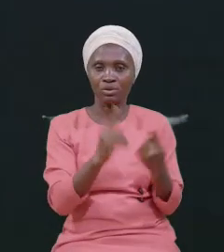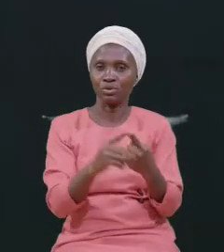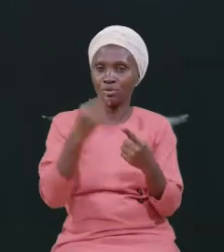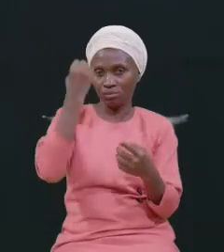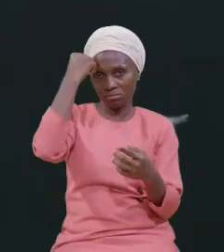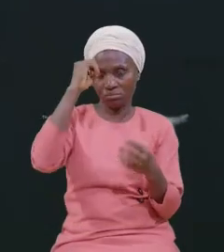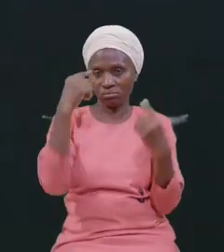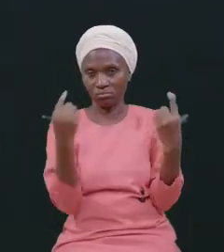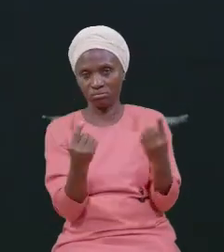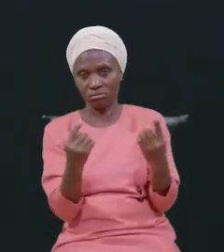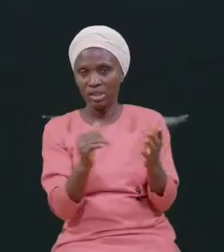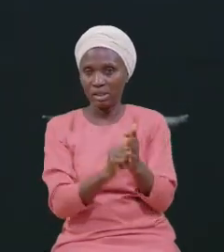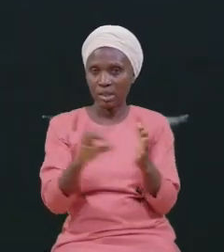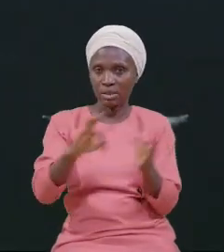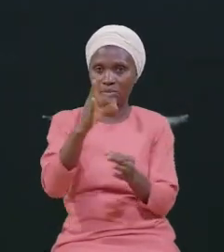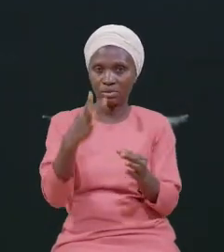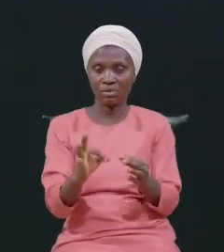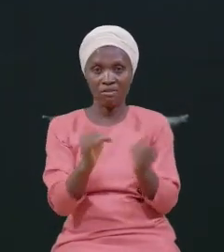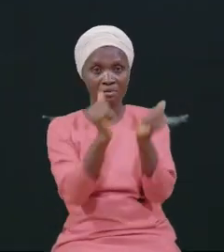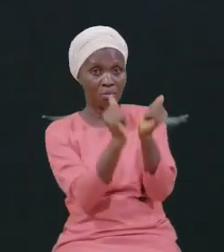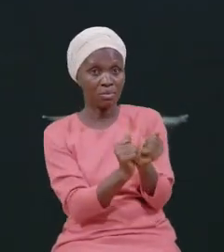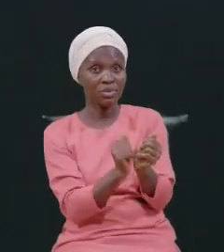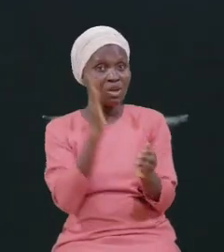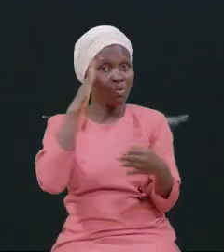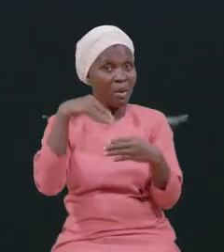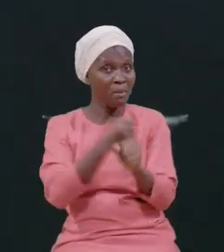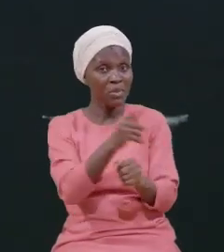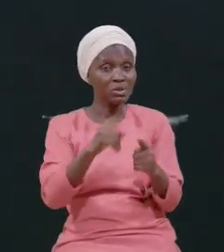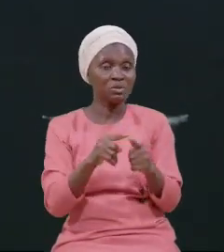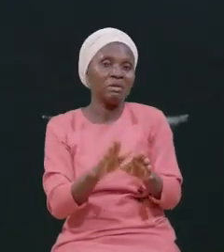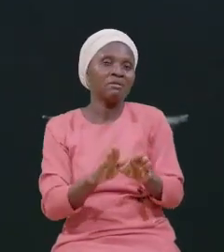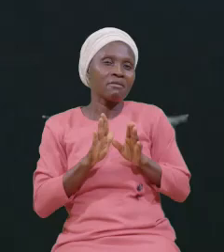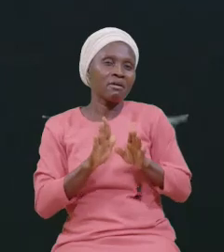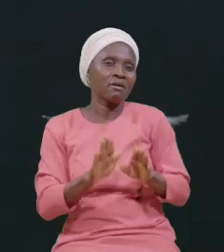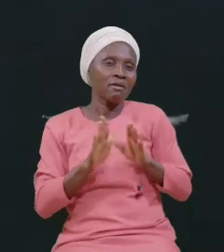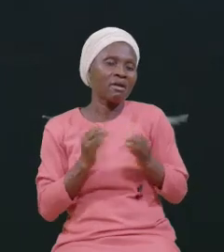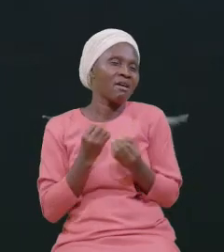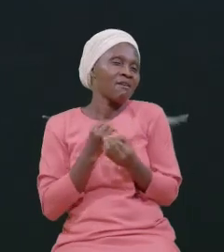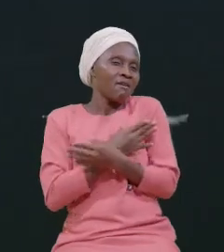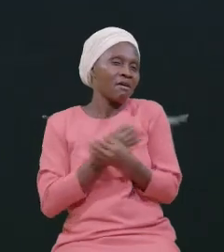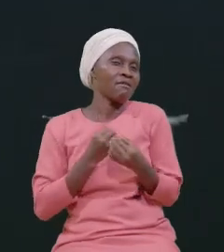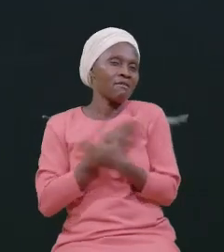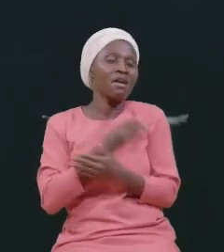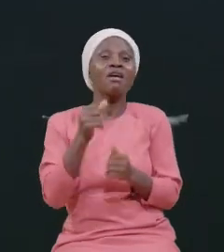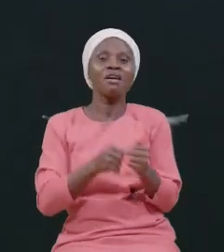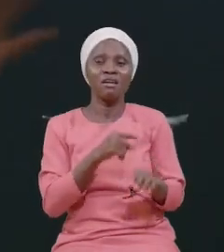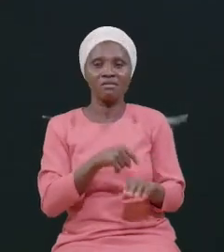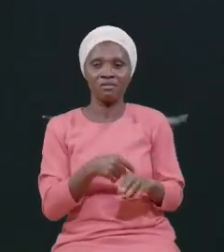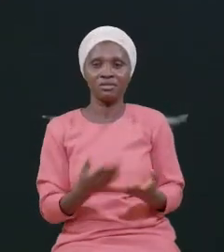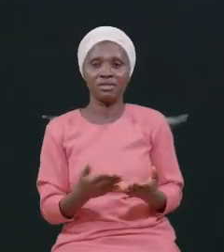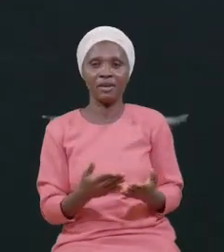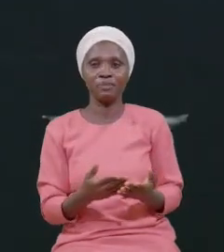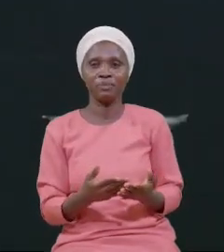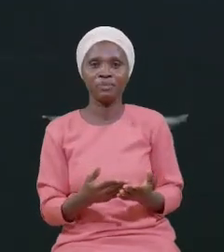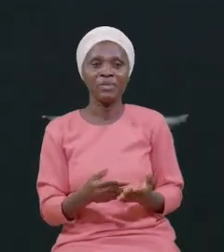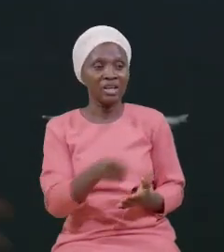spirit of bondage will make you to fear every time. You want to set right things that are wrong, spirit of